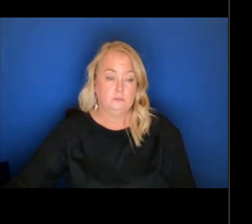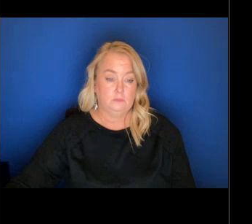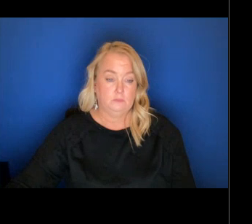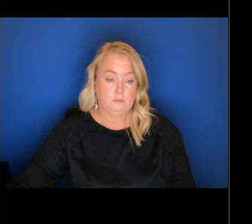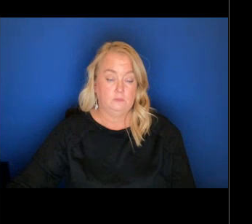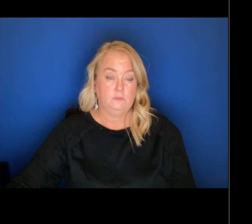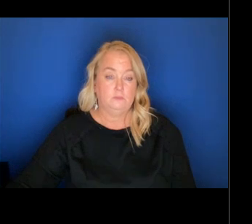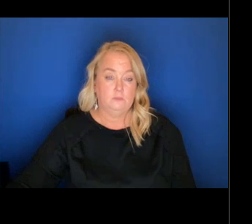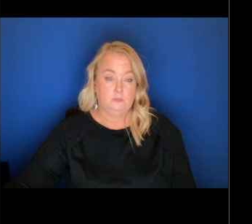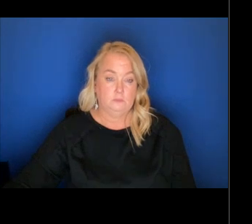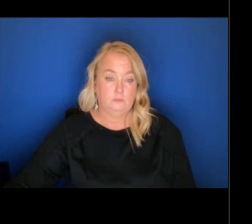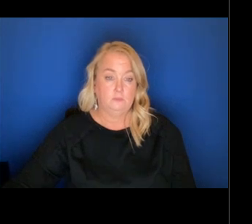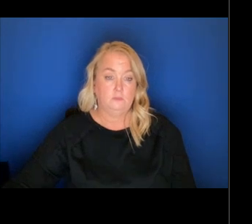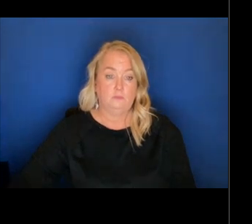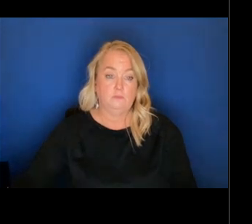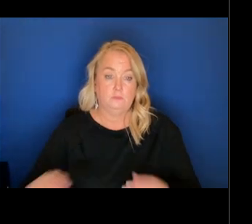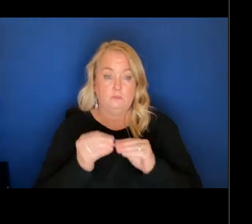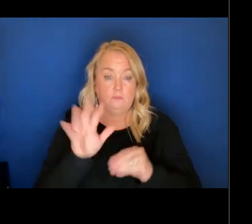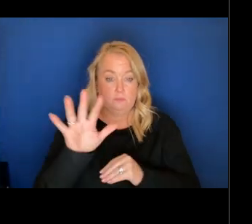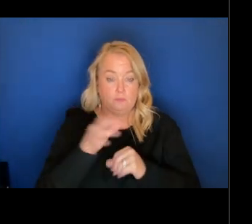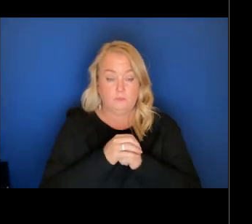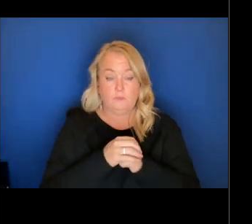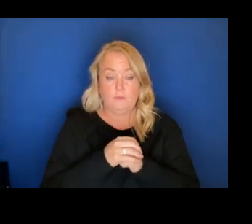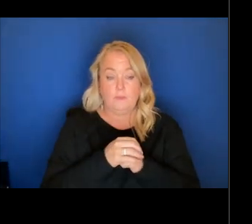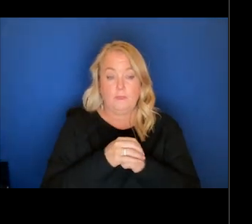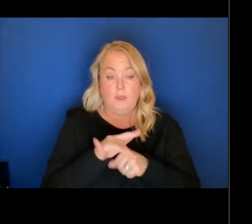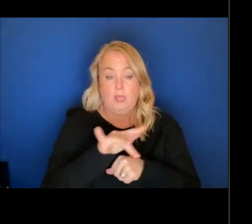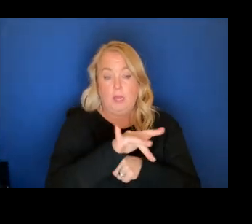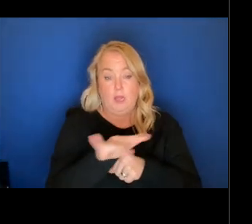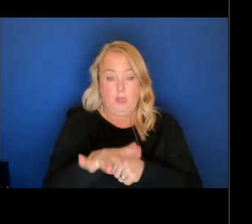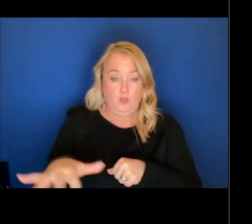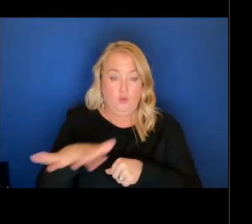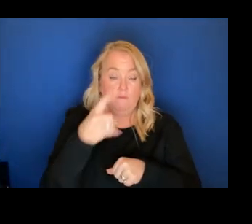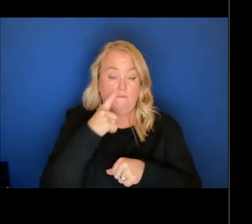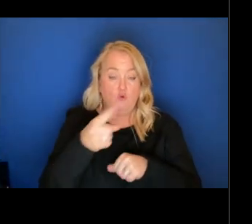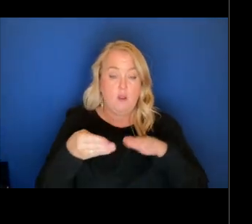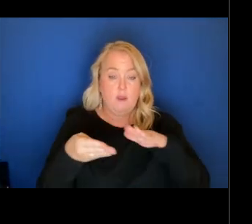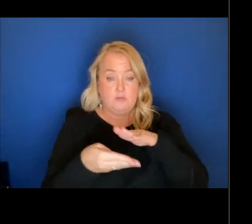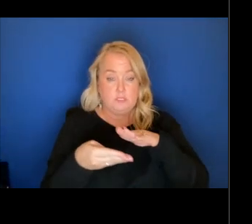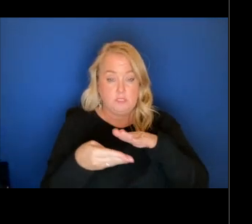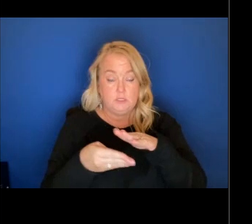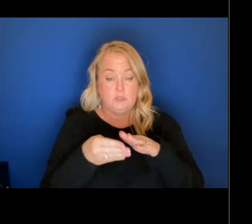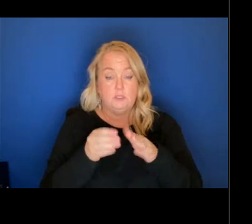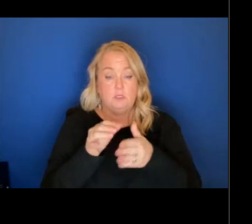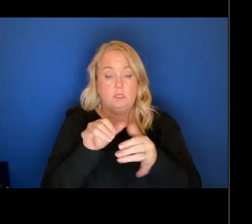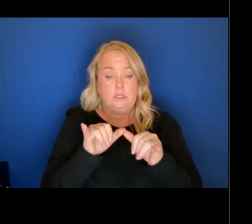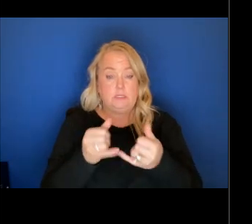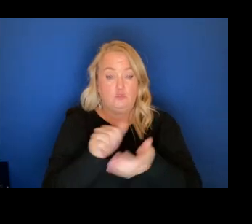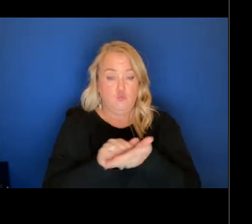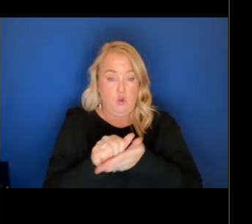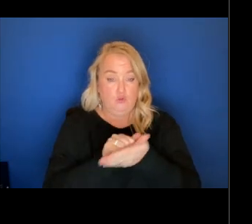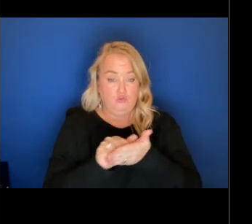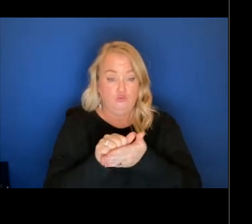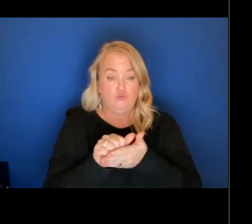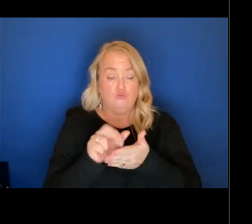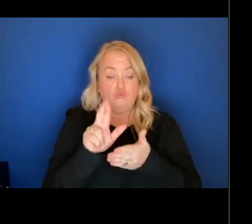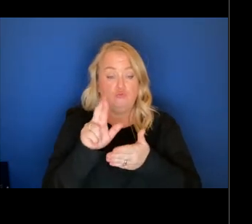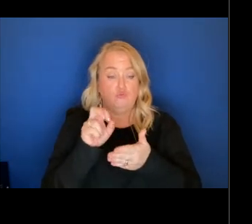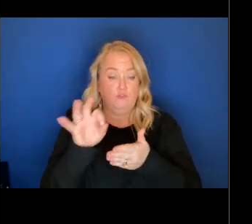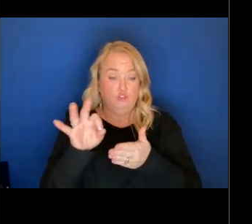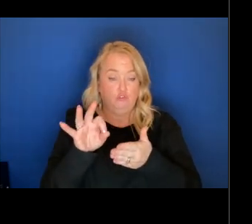Knowledge check 5. Clear floor space for ovens, dishwashers, and refrigerators must be